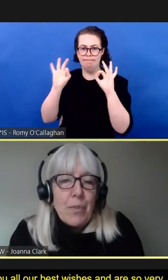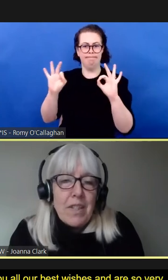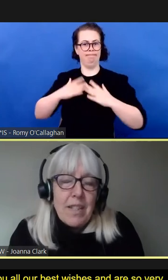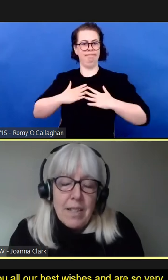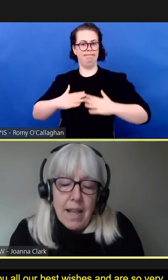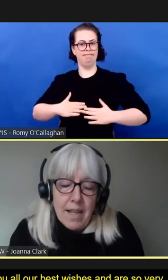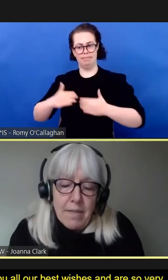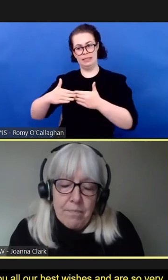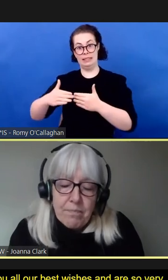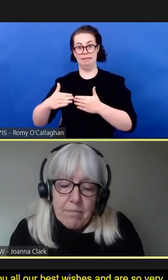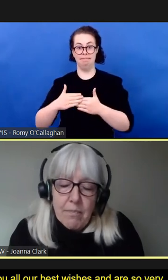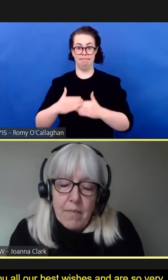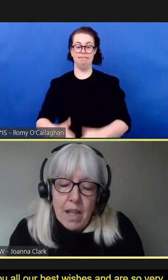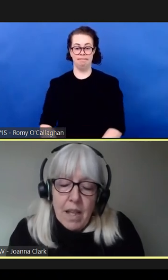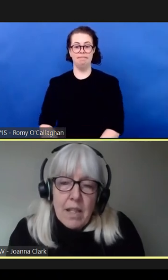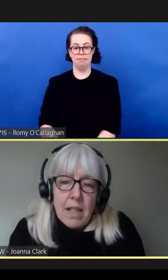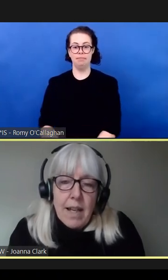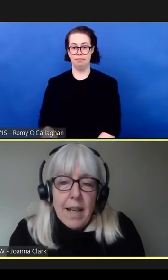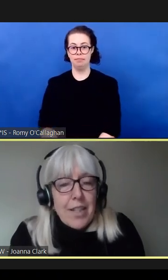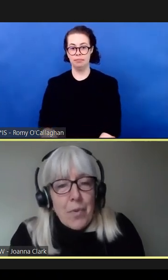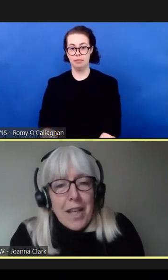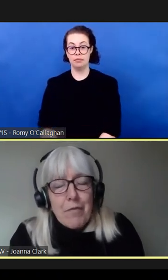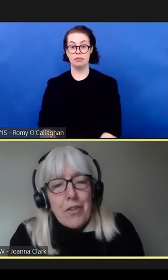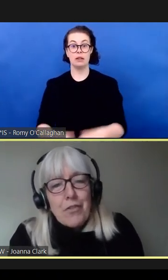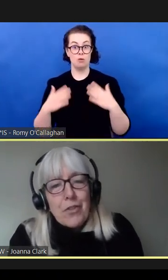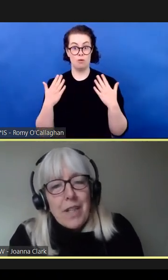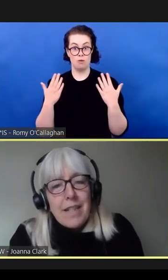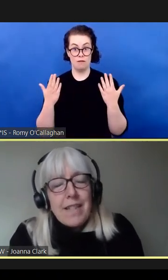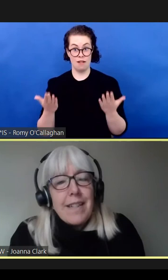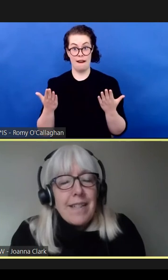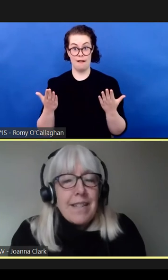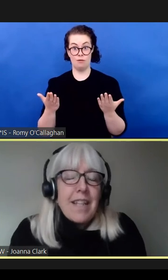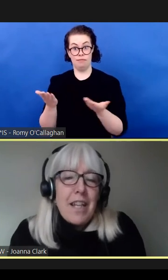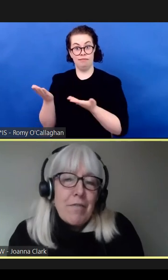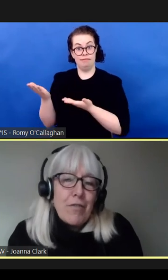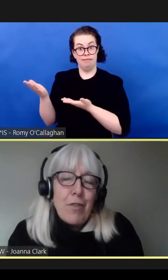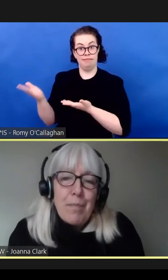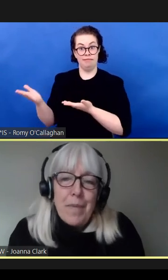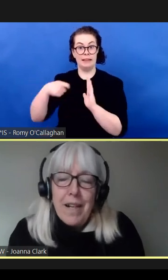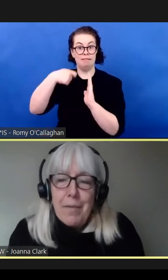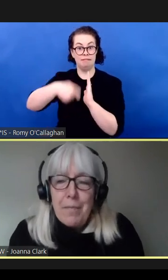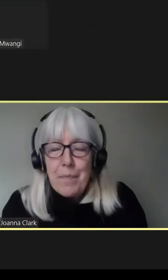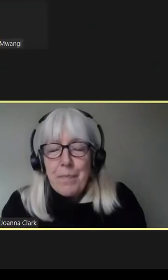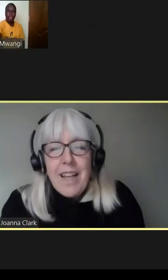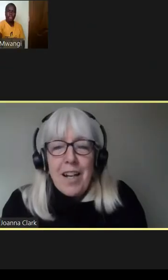here with us today. So without further ado, let us hear from